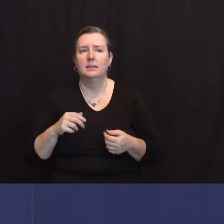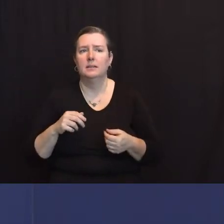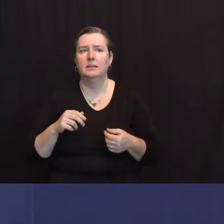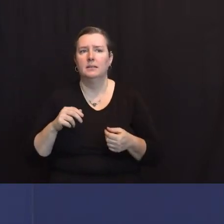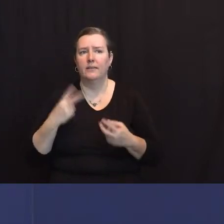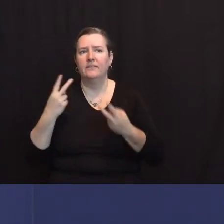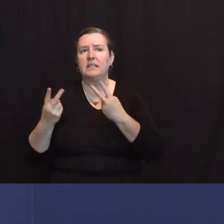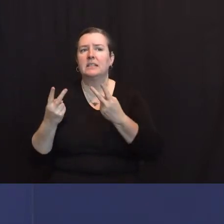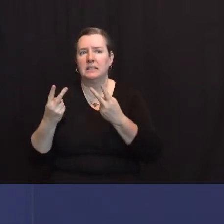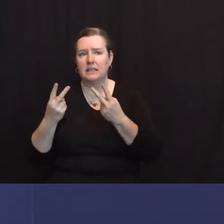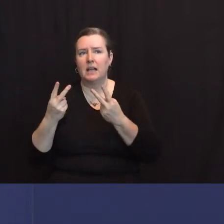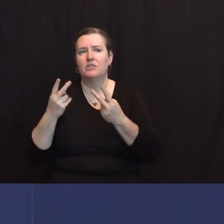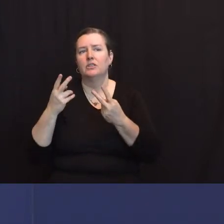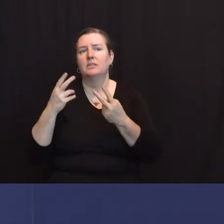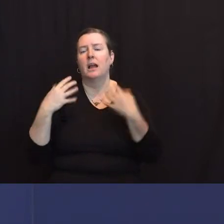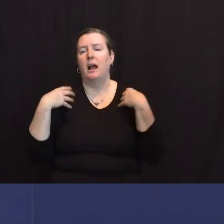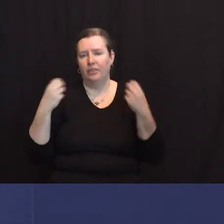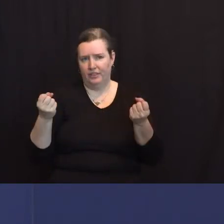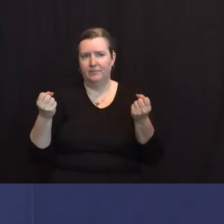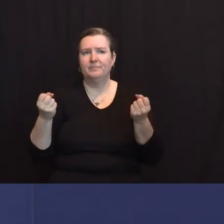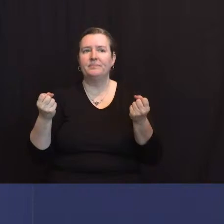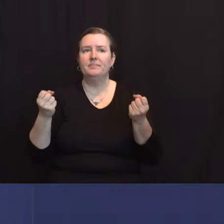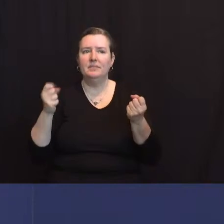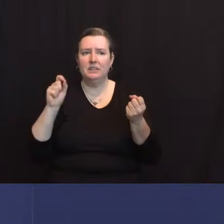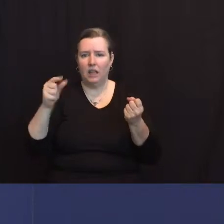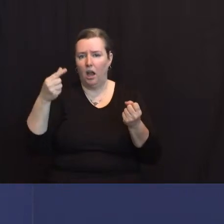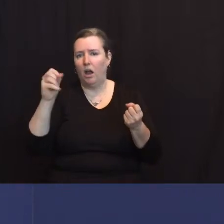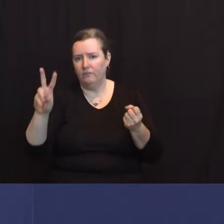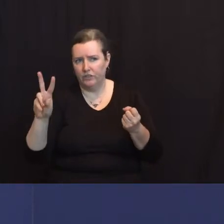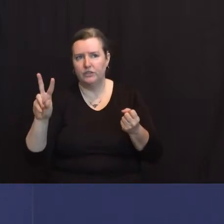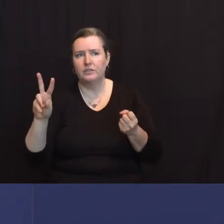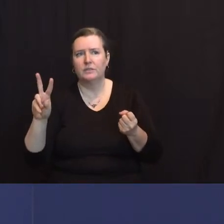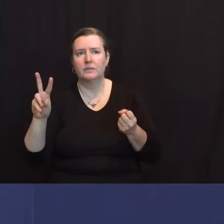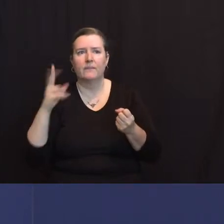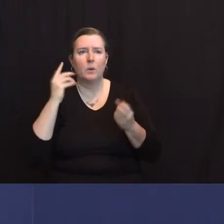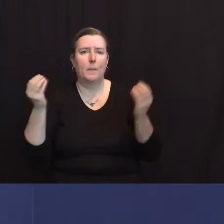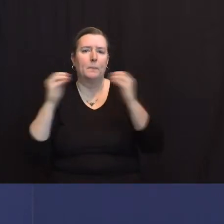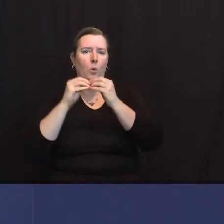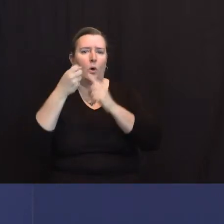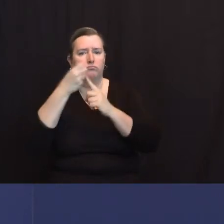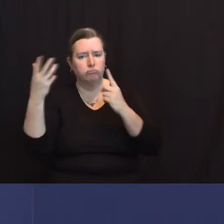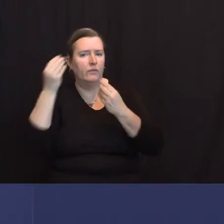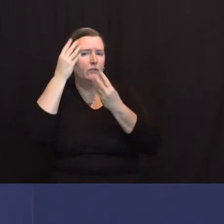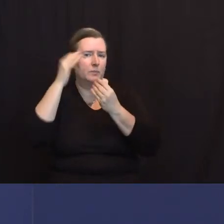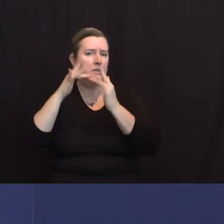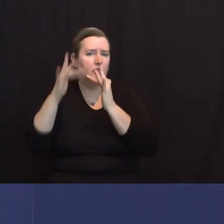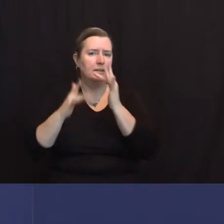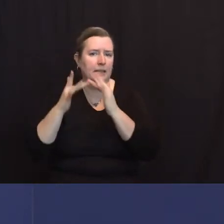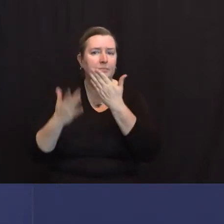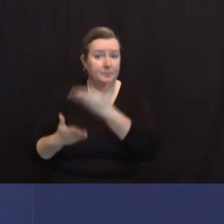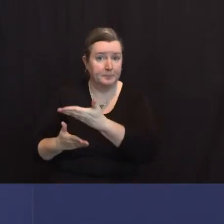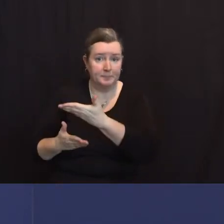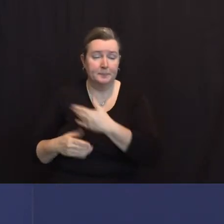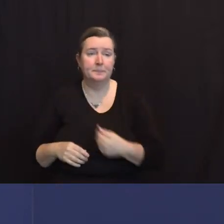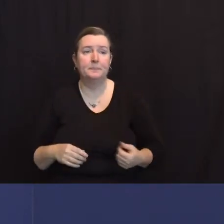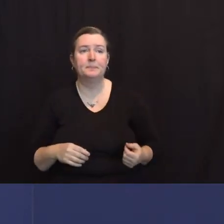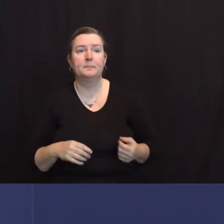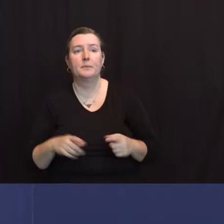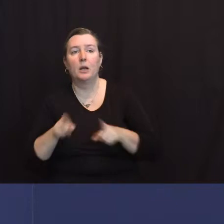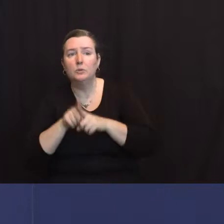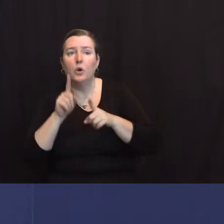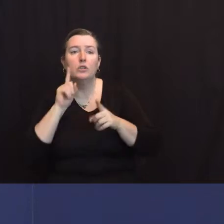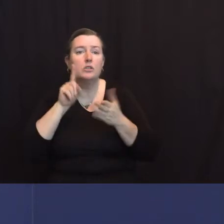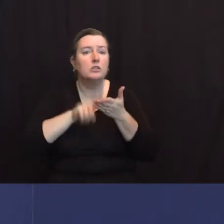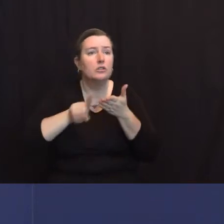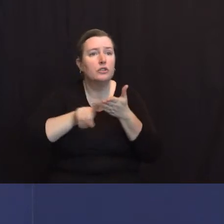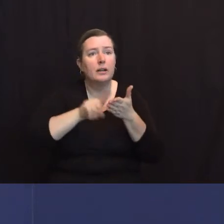Well, for some encouraging news, we continue to track outbreaks and cases at long-term care facilities in the state. We have